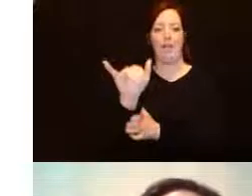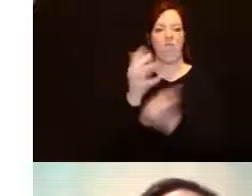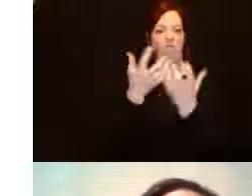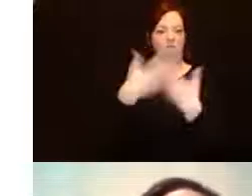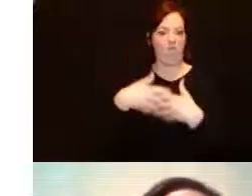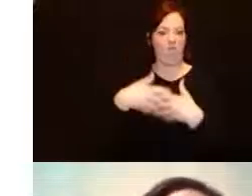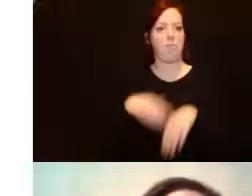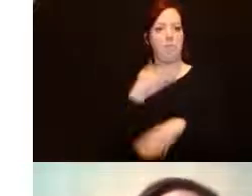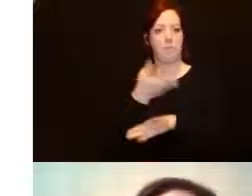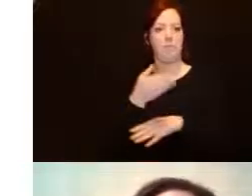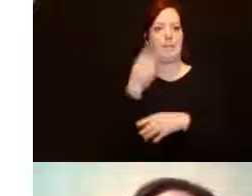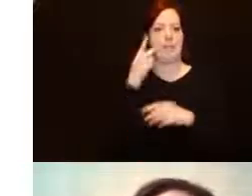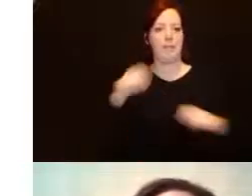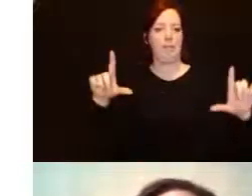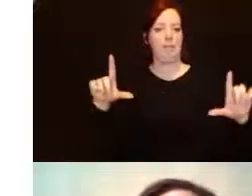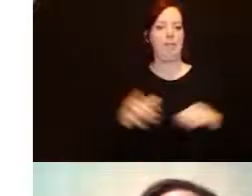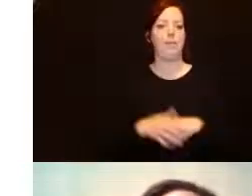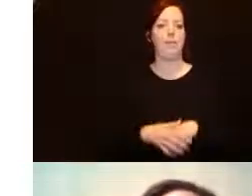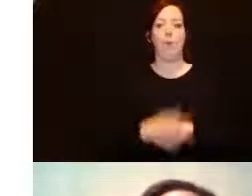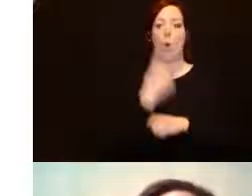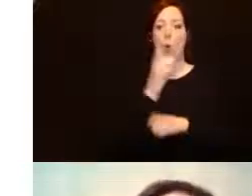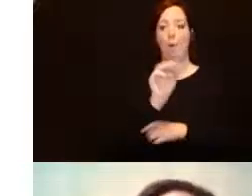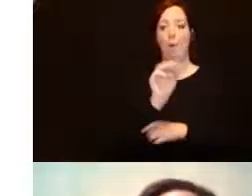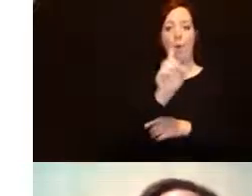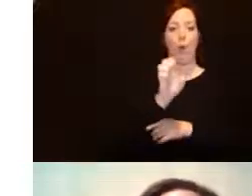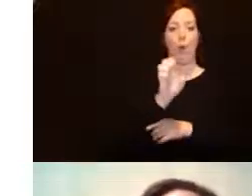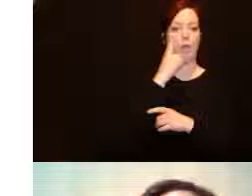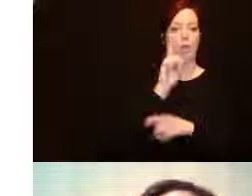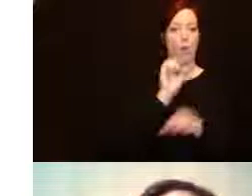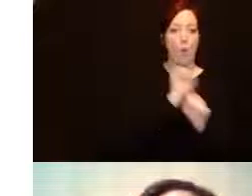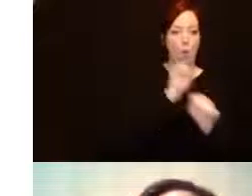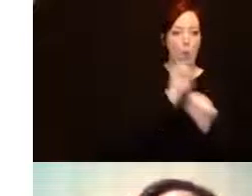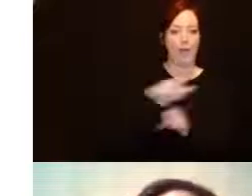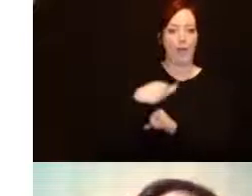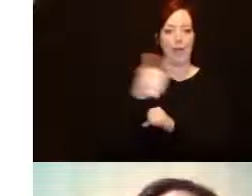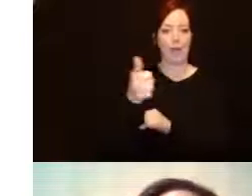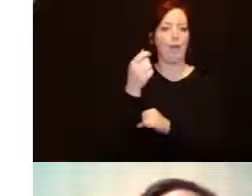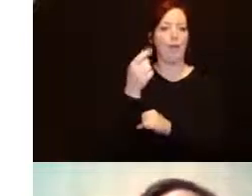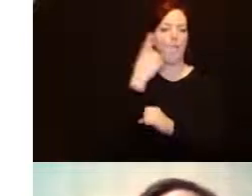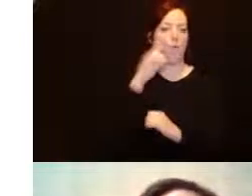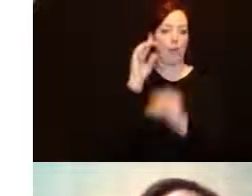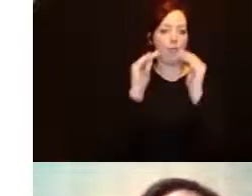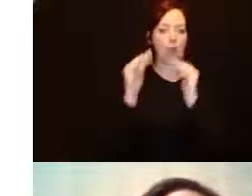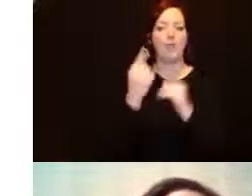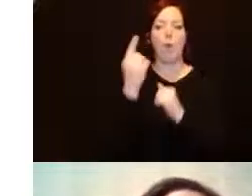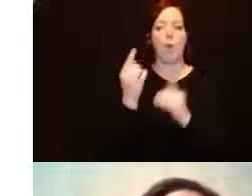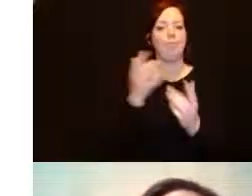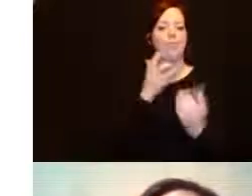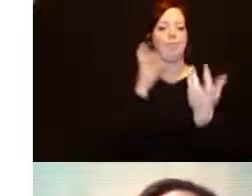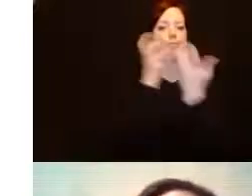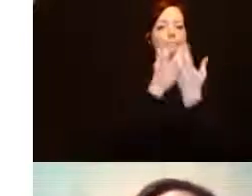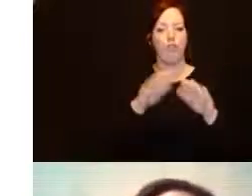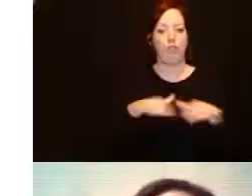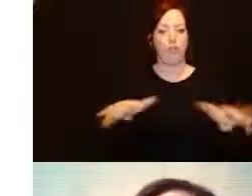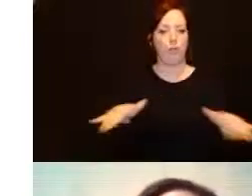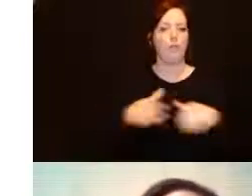working. One mode is for the adults, and the limits that have been evidence-based are to have 80 dB